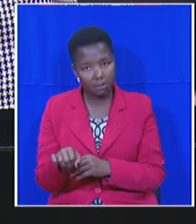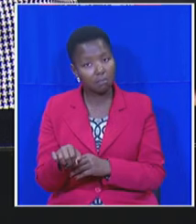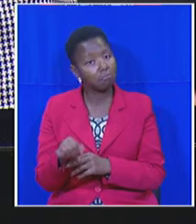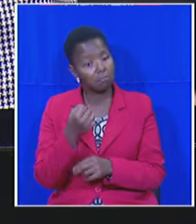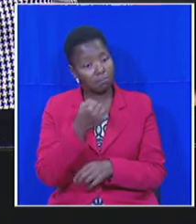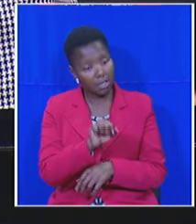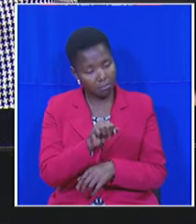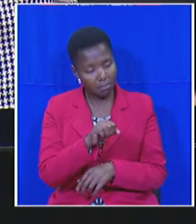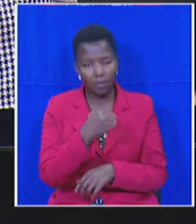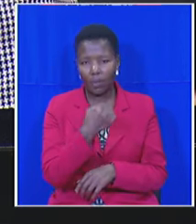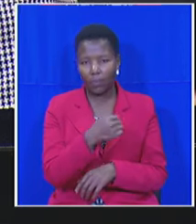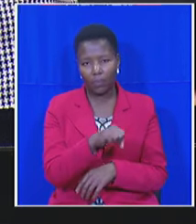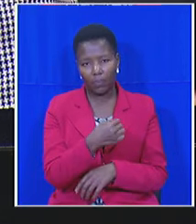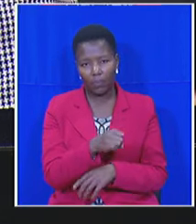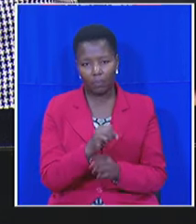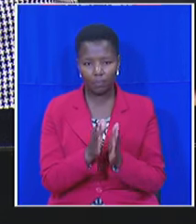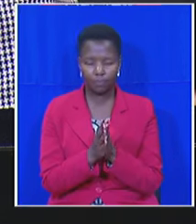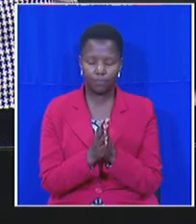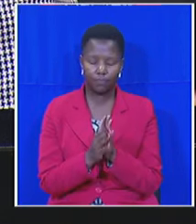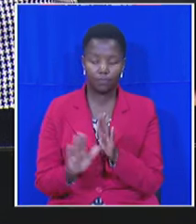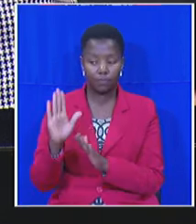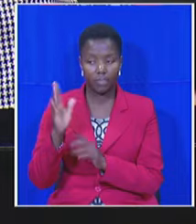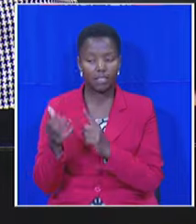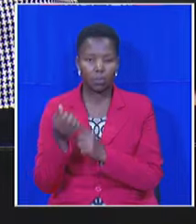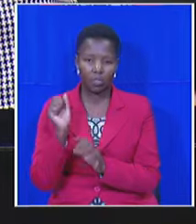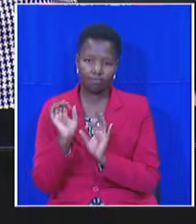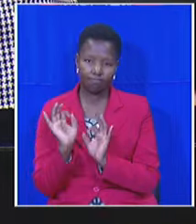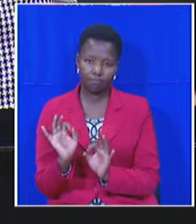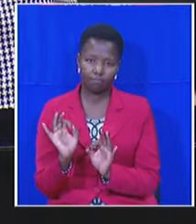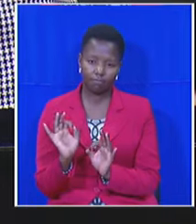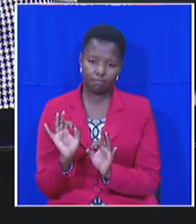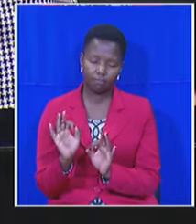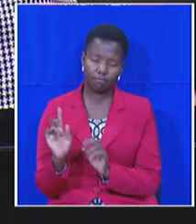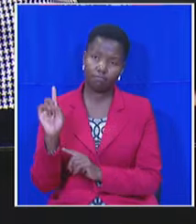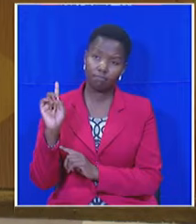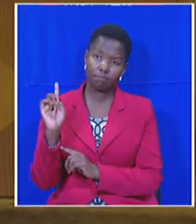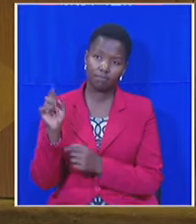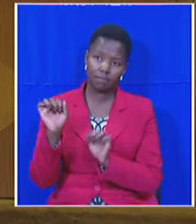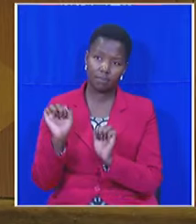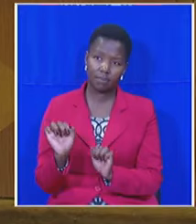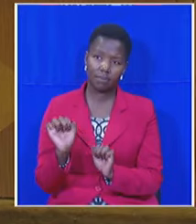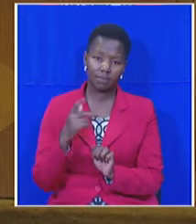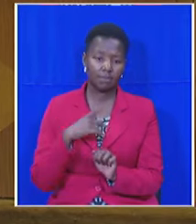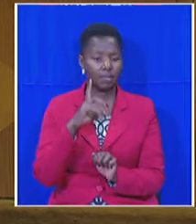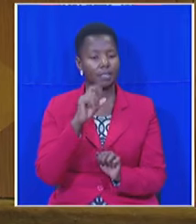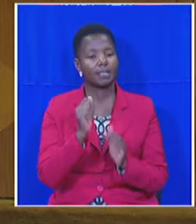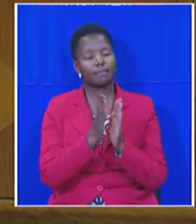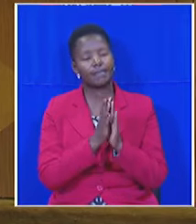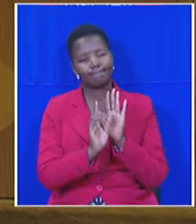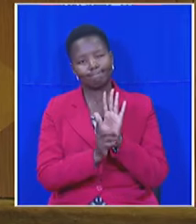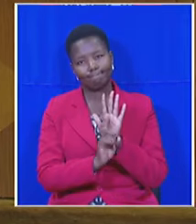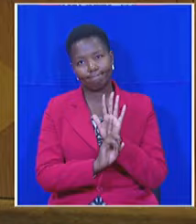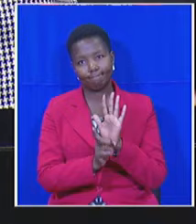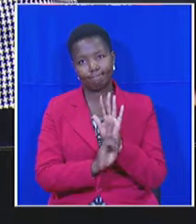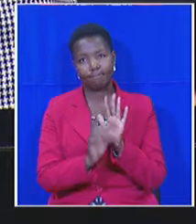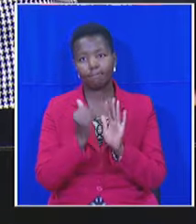say no. I think the ayes have it. Honorable Chairperson, the DA calls for division. Thank you.